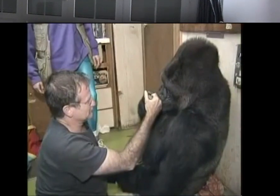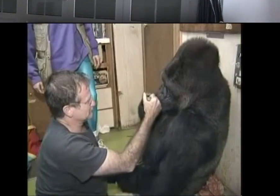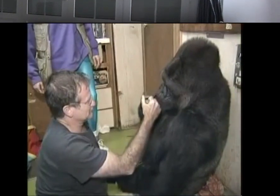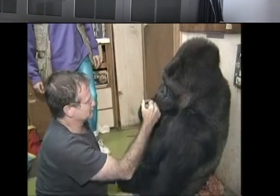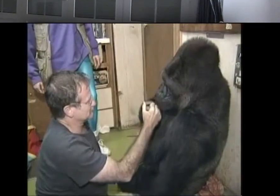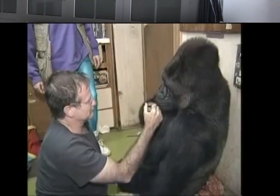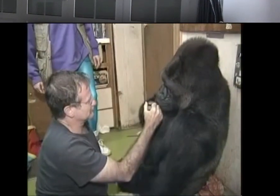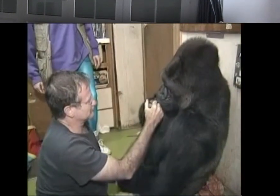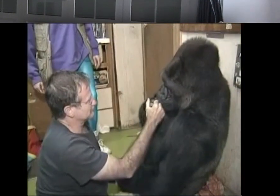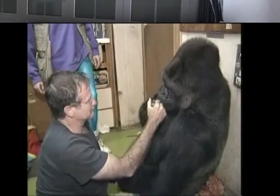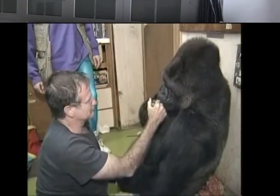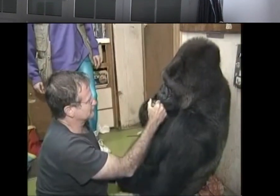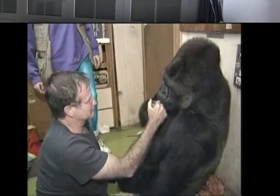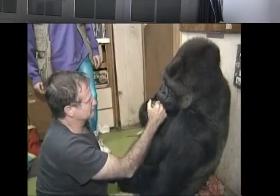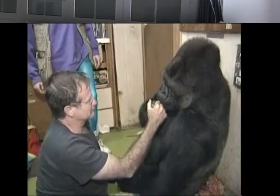I'm gonna adopt you.